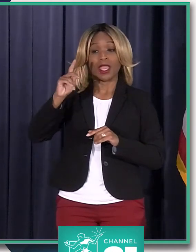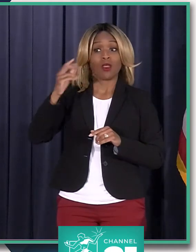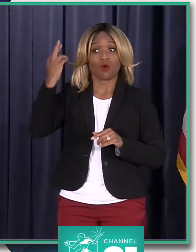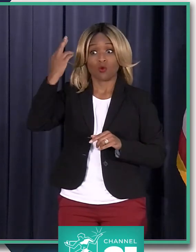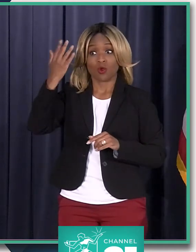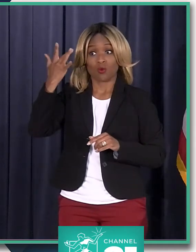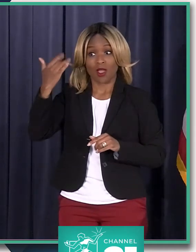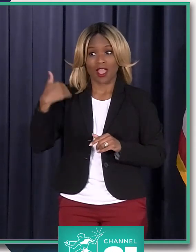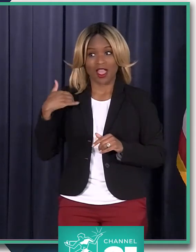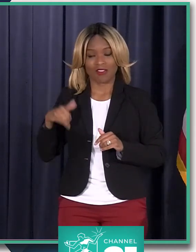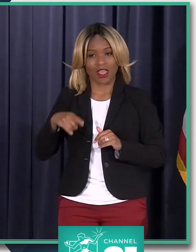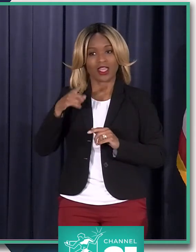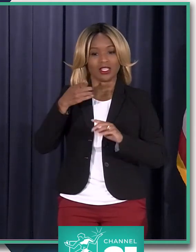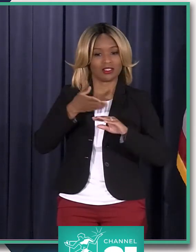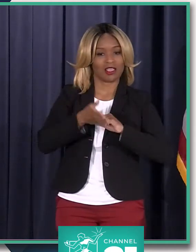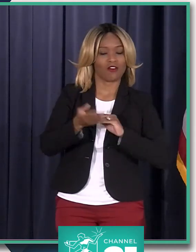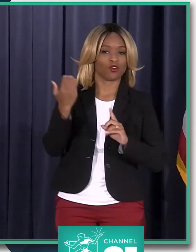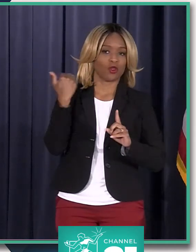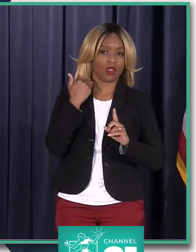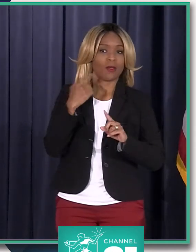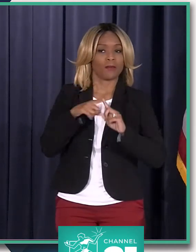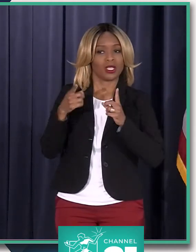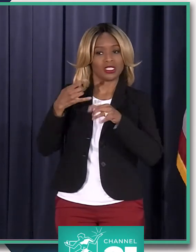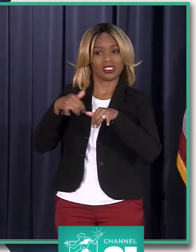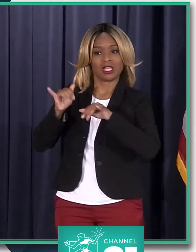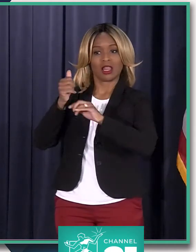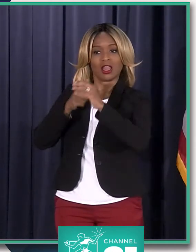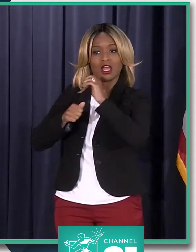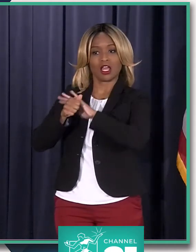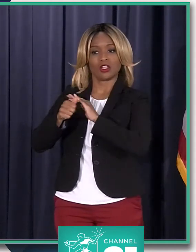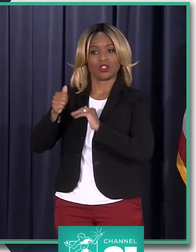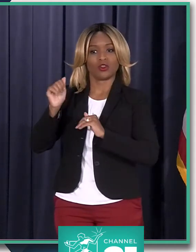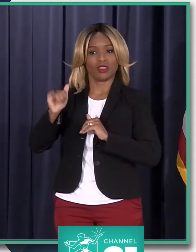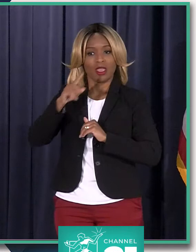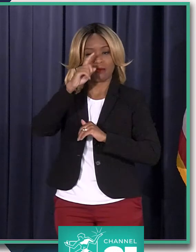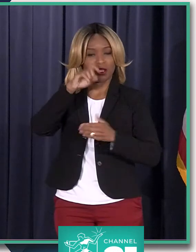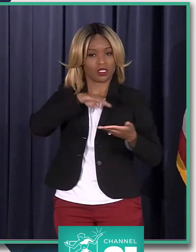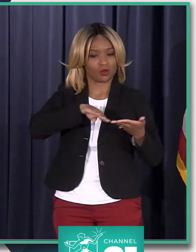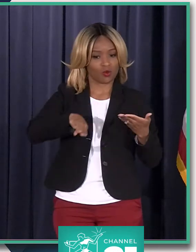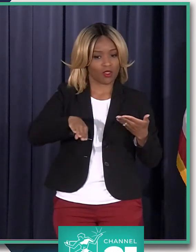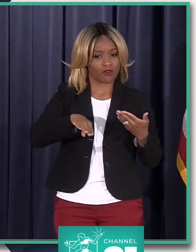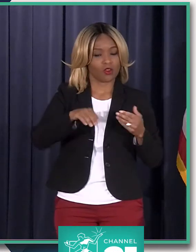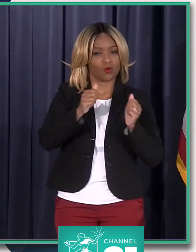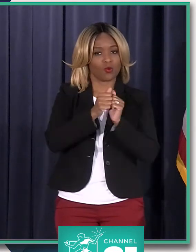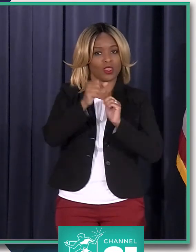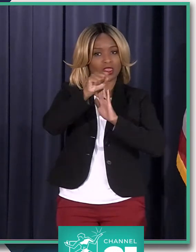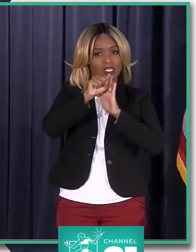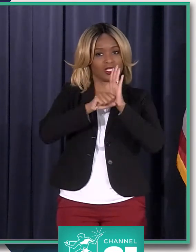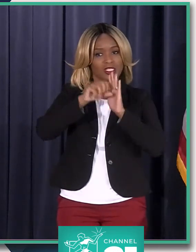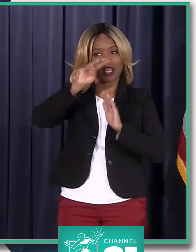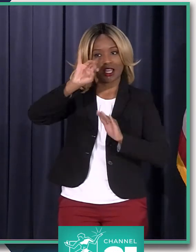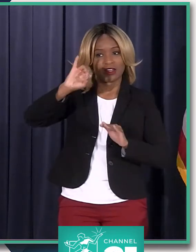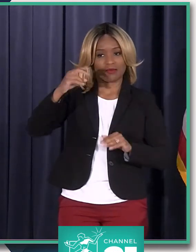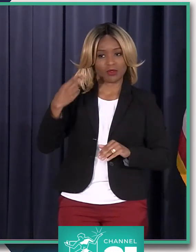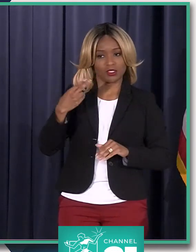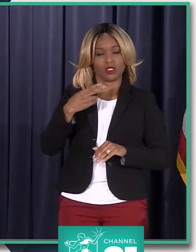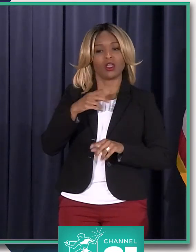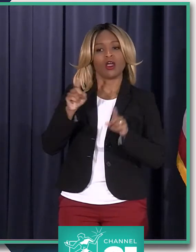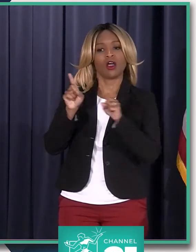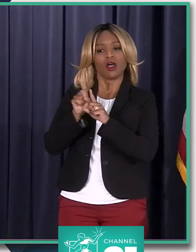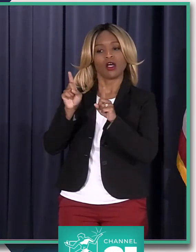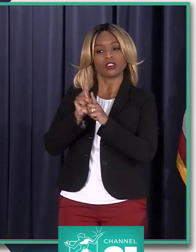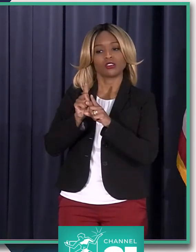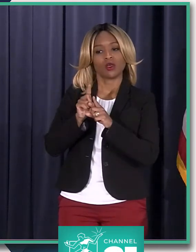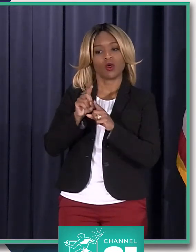is post-bankruptcy, which we're still under the bankruptcy because of this waiver with the state of Michigan. Also, Mr. Mayor,